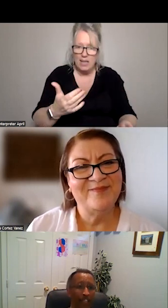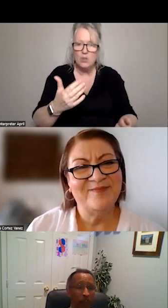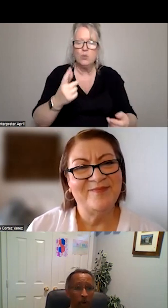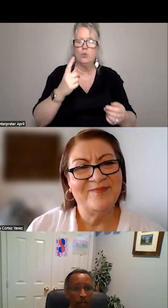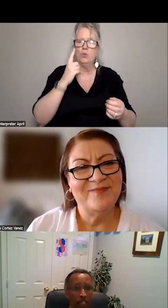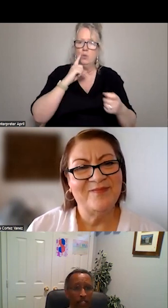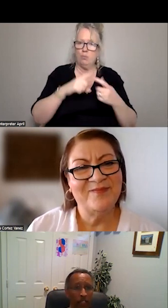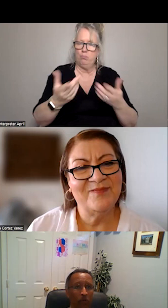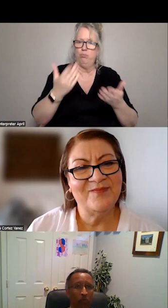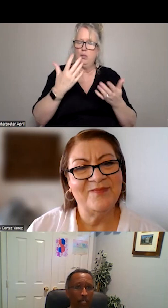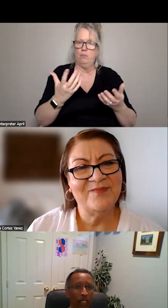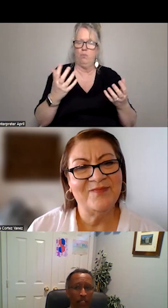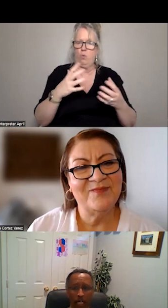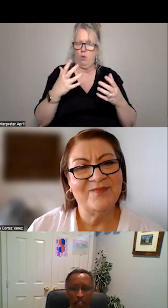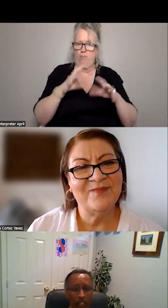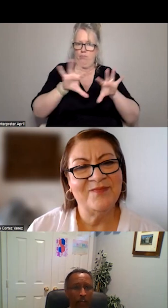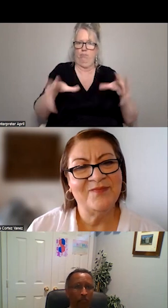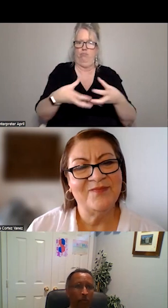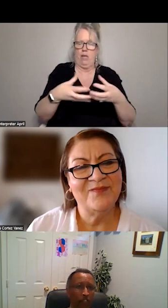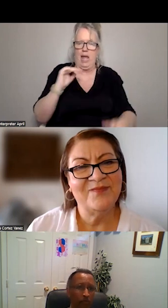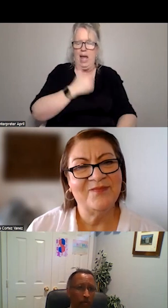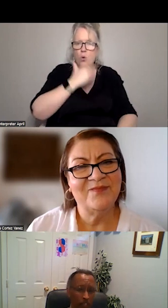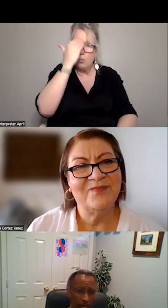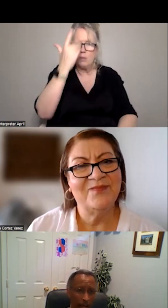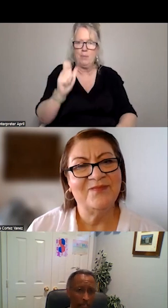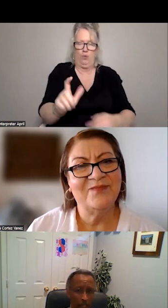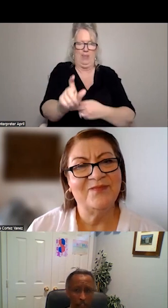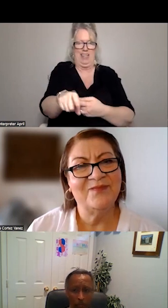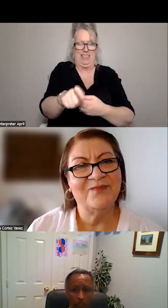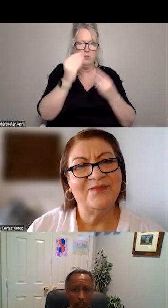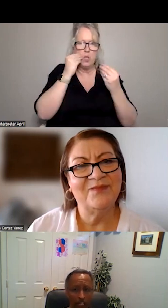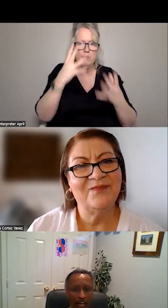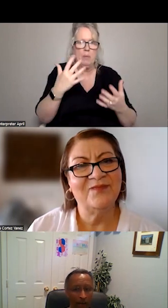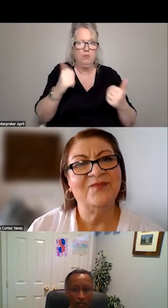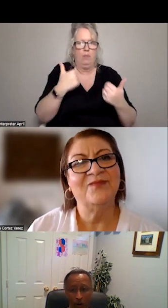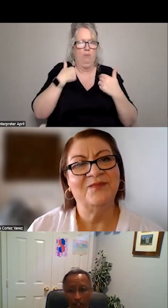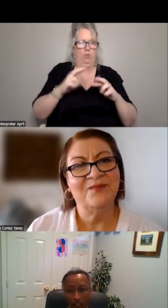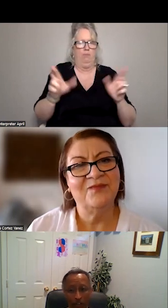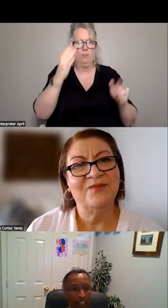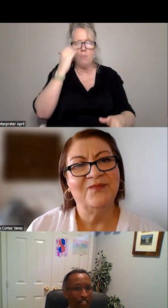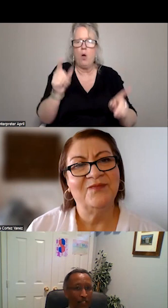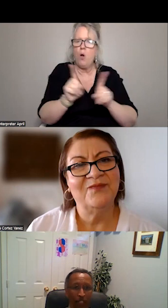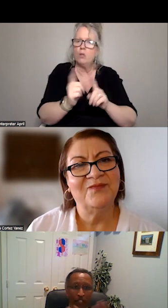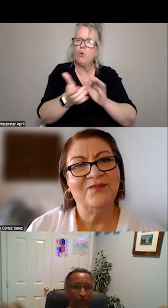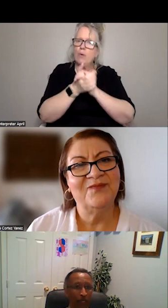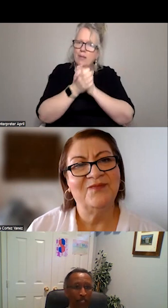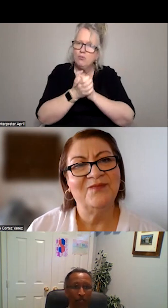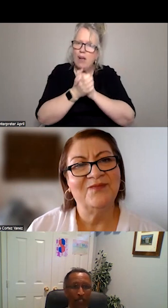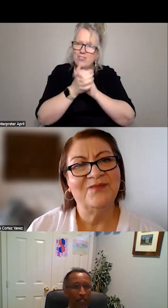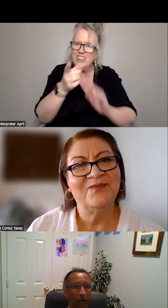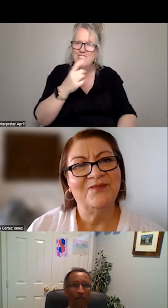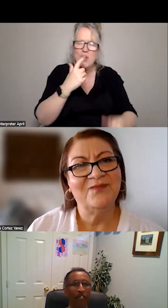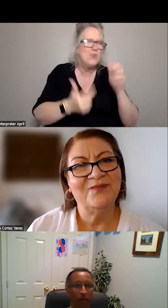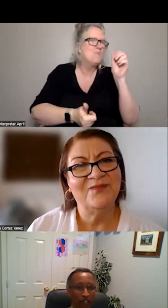our collective awareness. I mean, it really is necessary information for us to have at our disposal. I want to also congratulate you because you were one of the